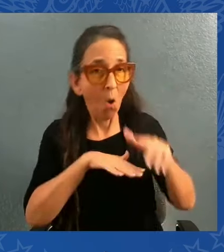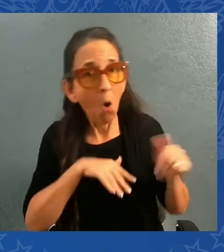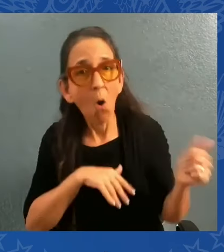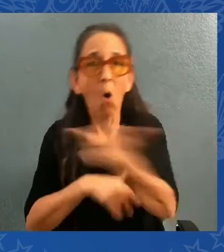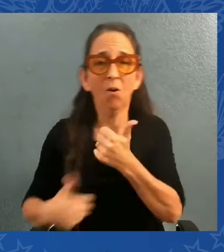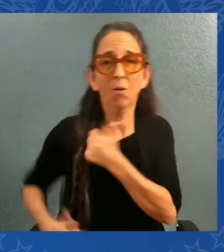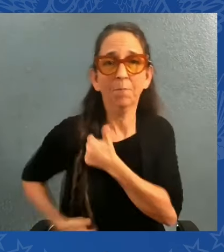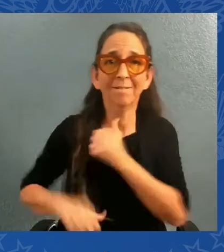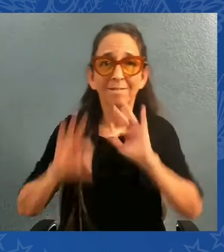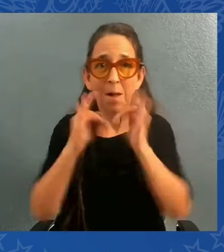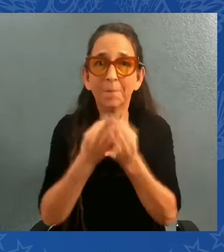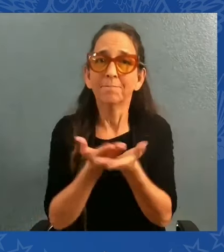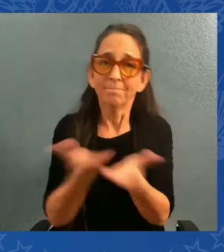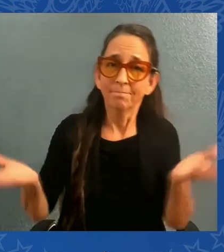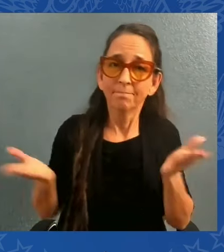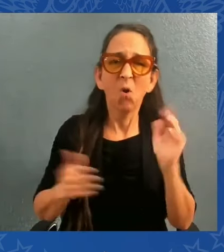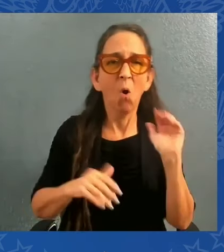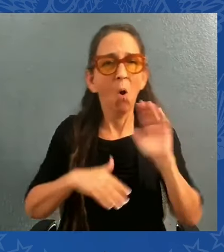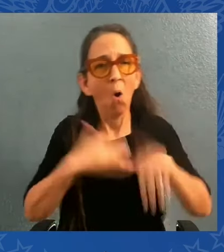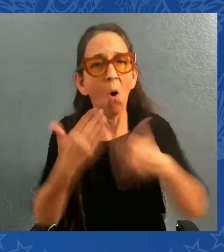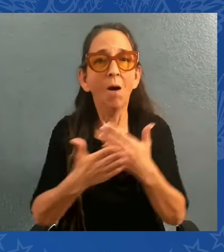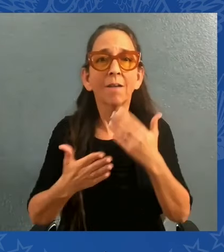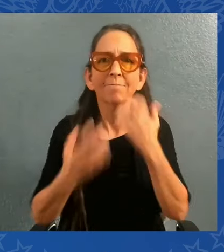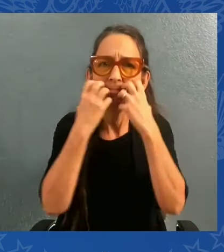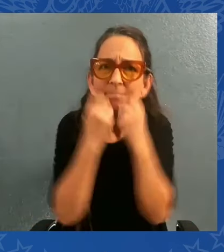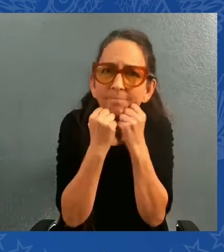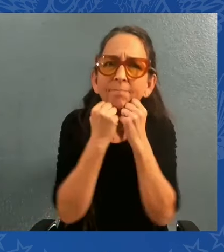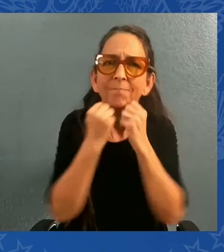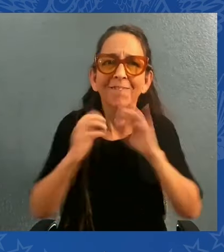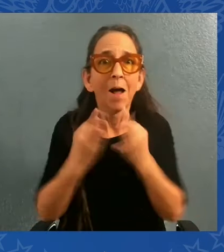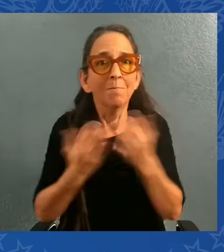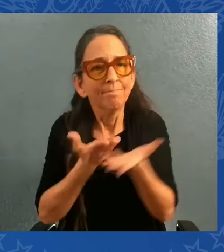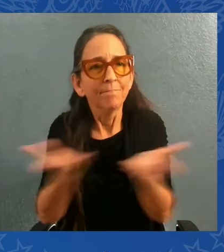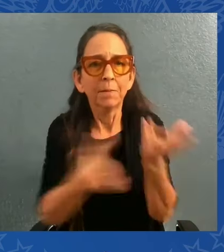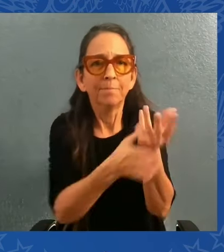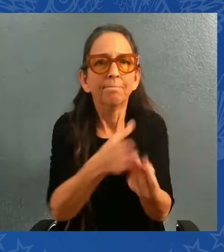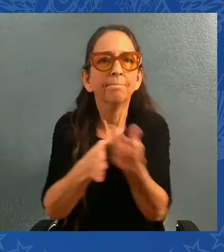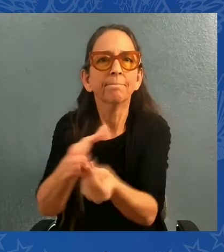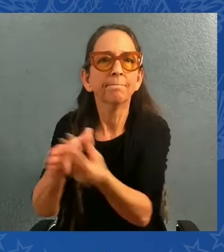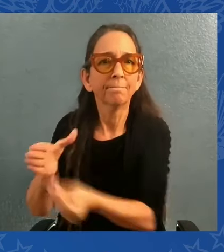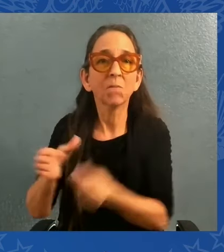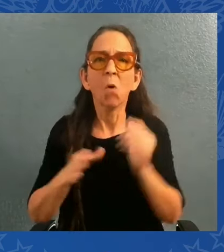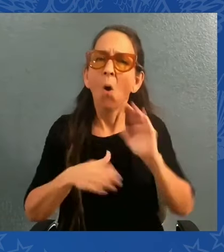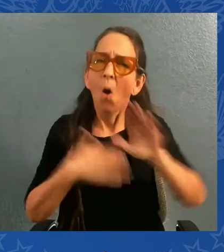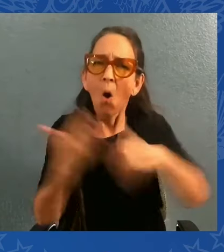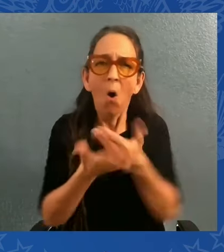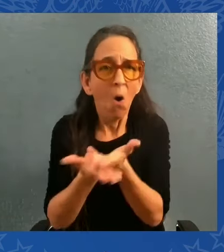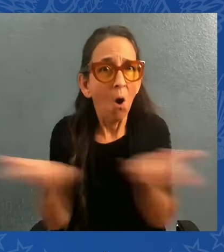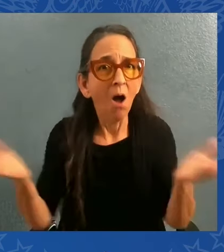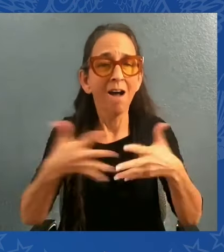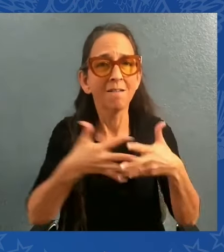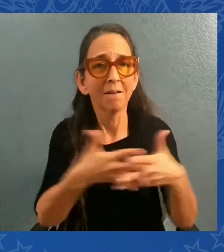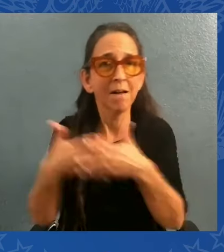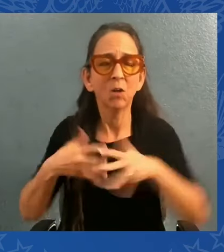still missing or unaccounted for, to all Americans grieving the loss of a loved one who wore the uniform, Jill and